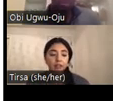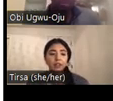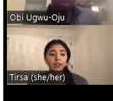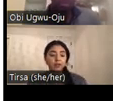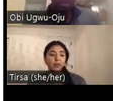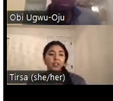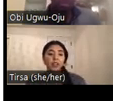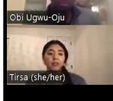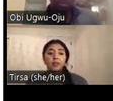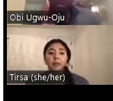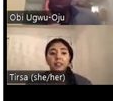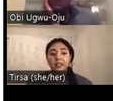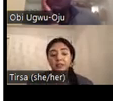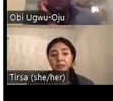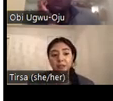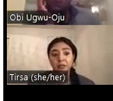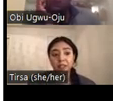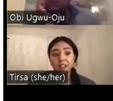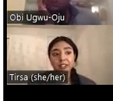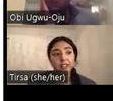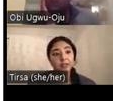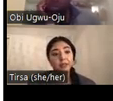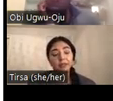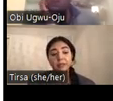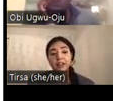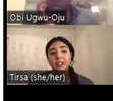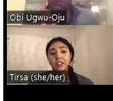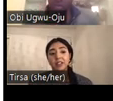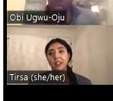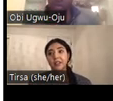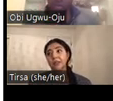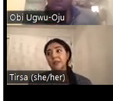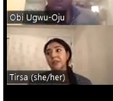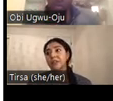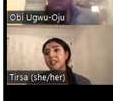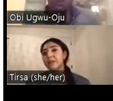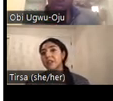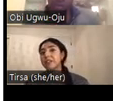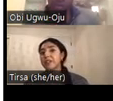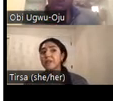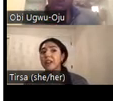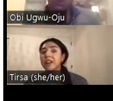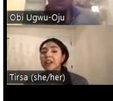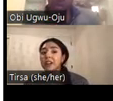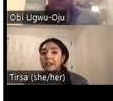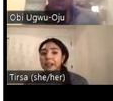And this thought mostly came from if someone with bad intentions, I don't know, someone, for example,